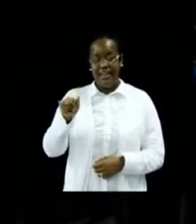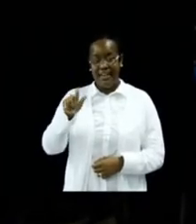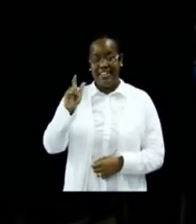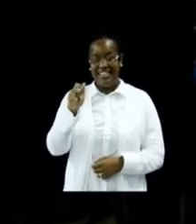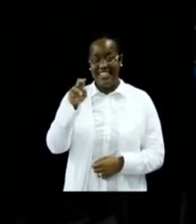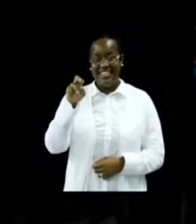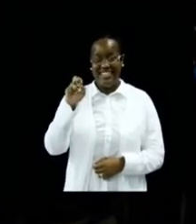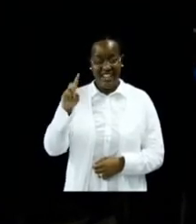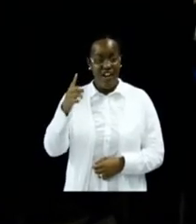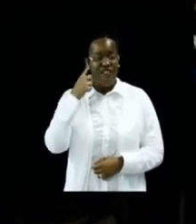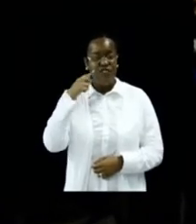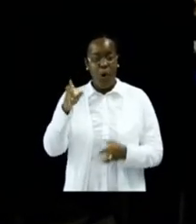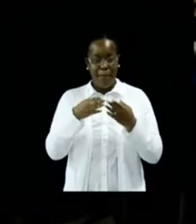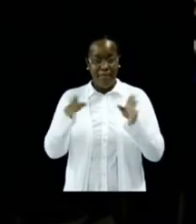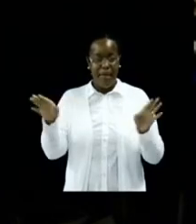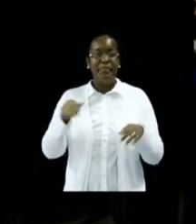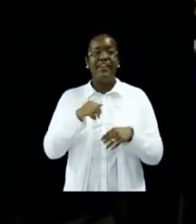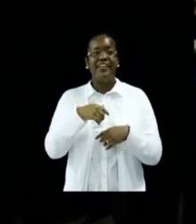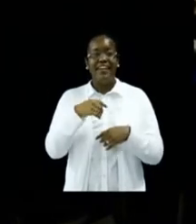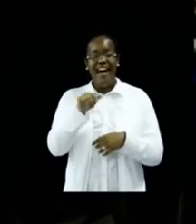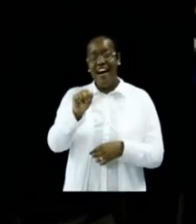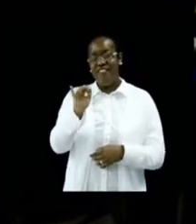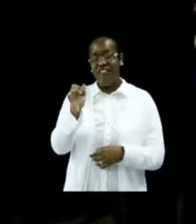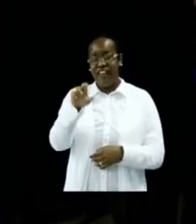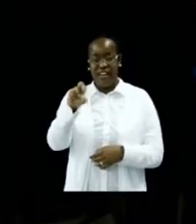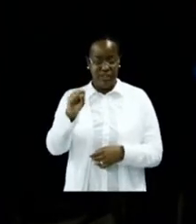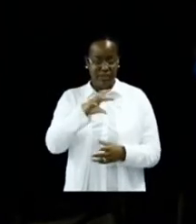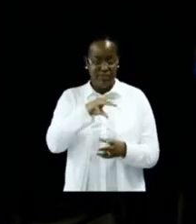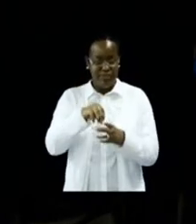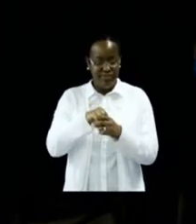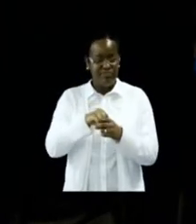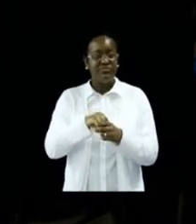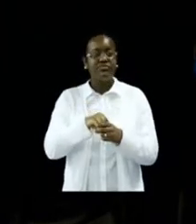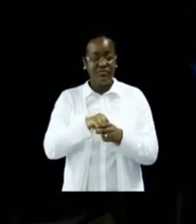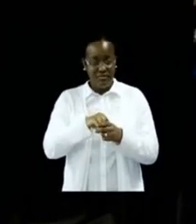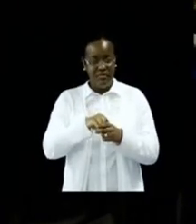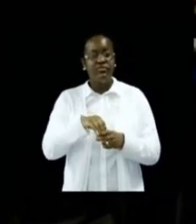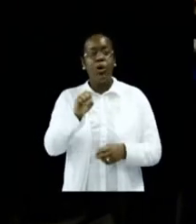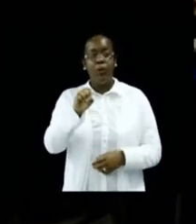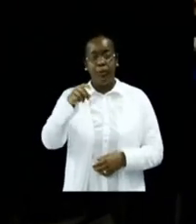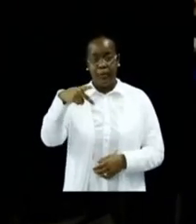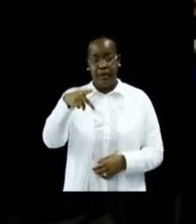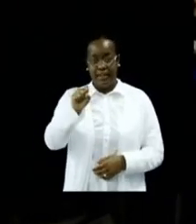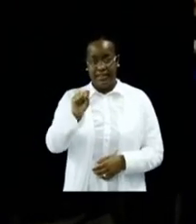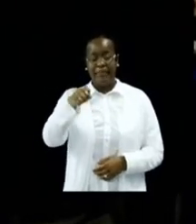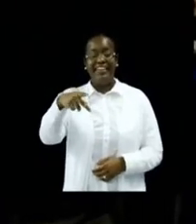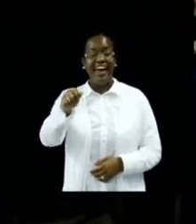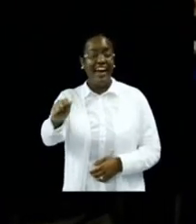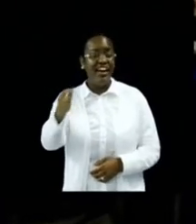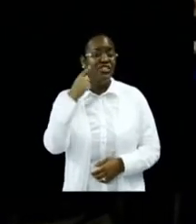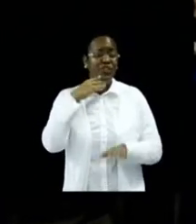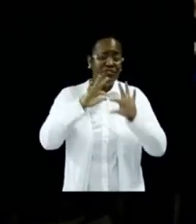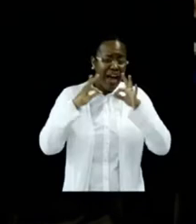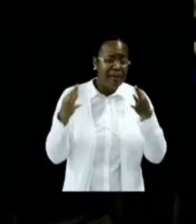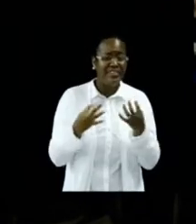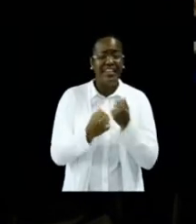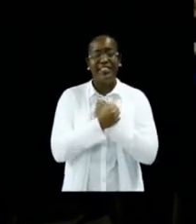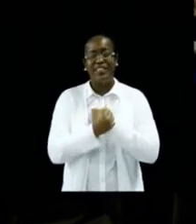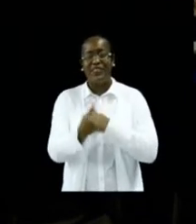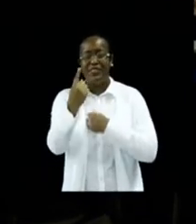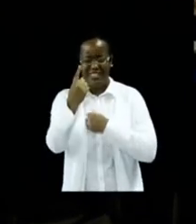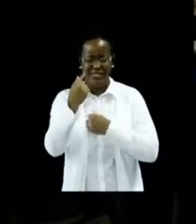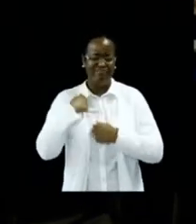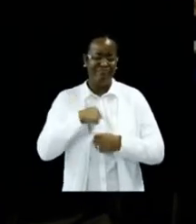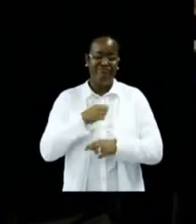is indeed a special day for each of our graduates, their families, and loved ones. We are